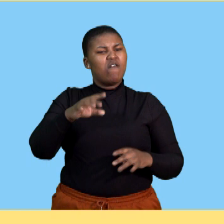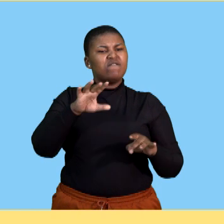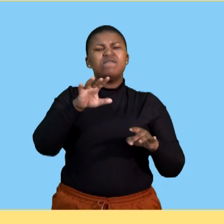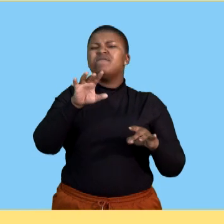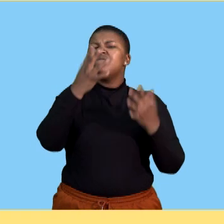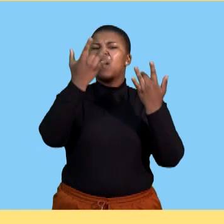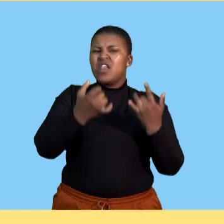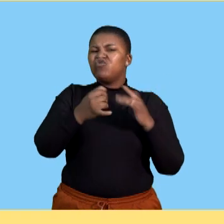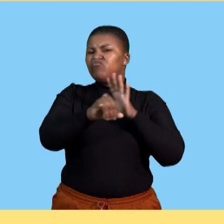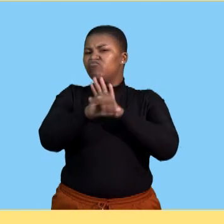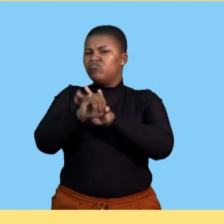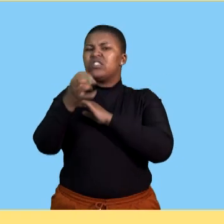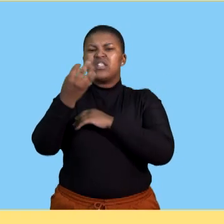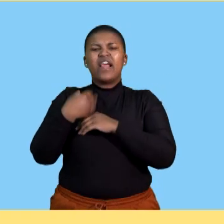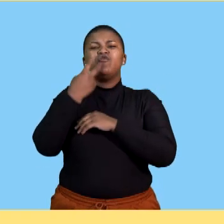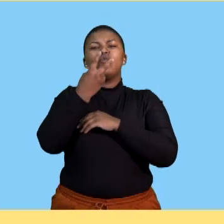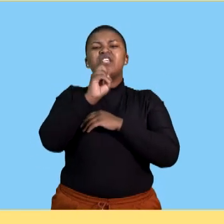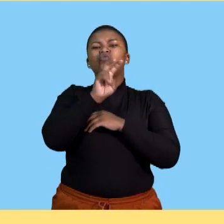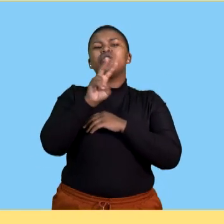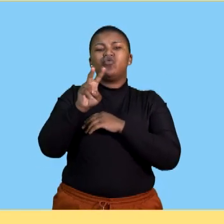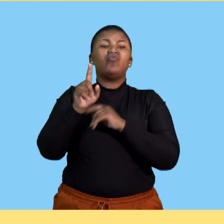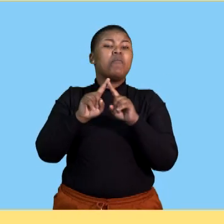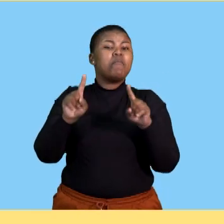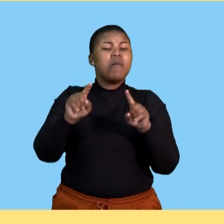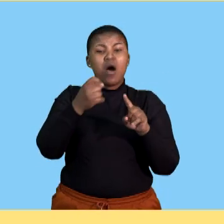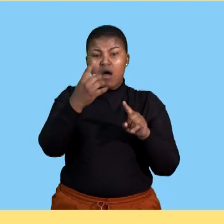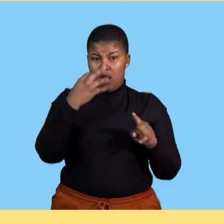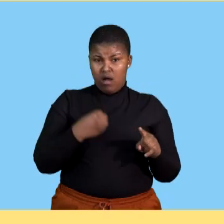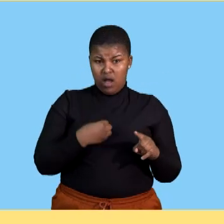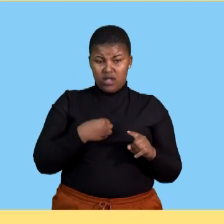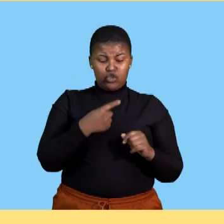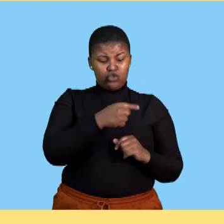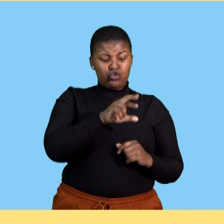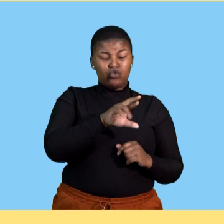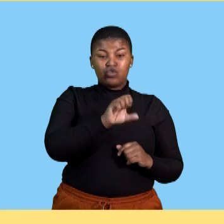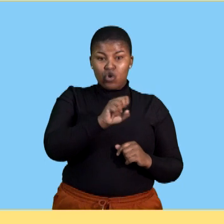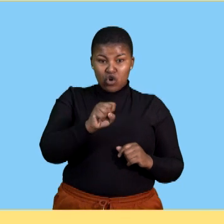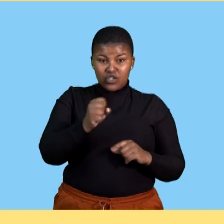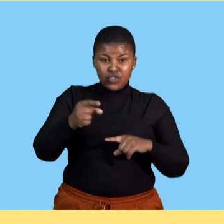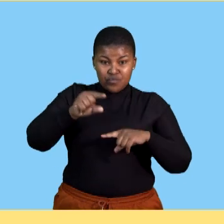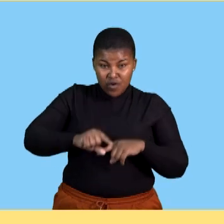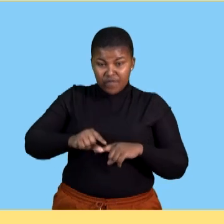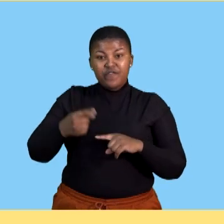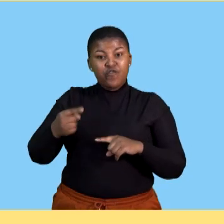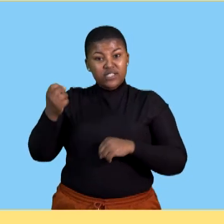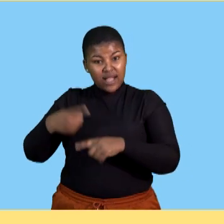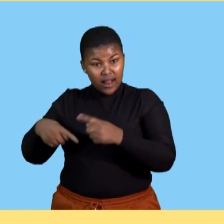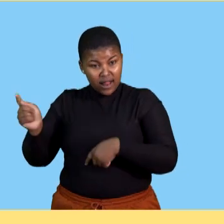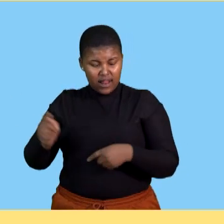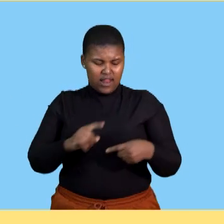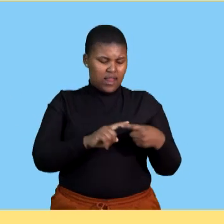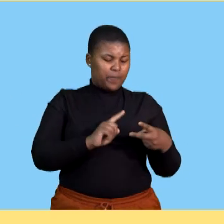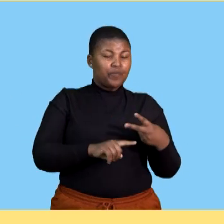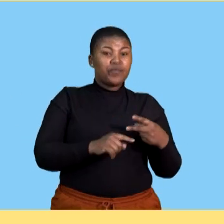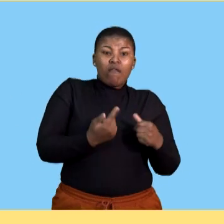already. But the demands of the question are that we must calculate the gross profit on sales, gross profit on cost